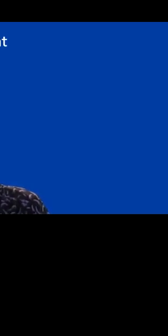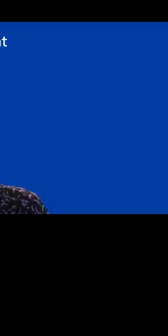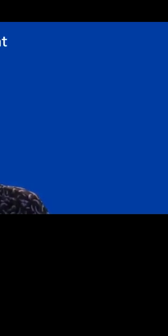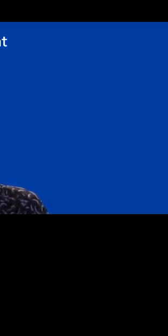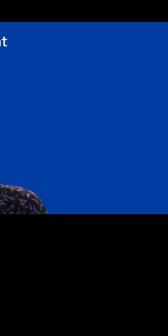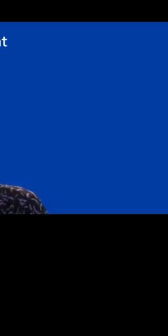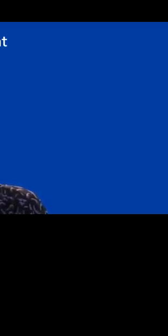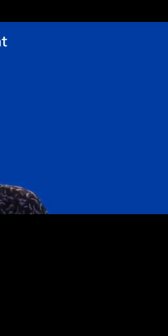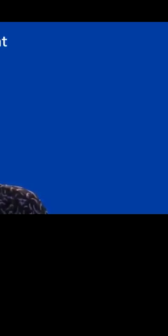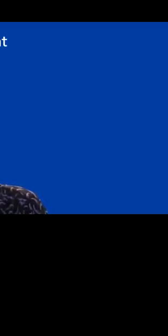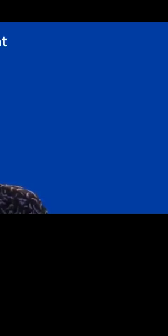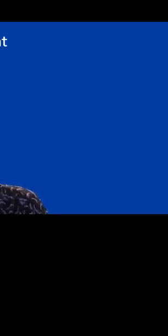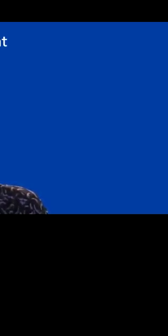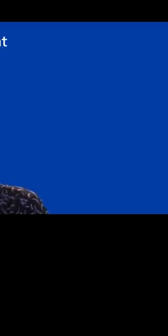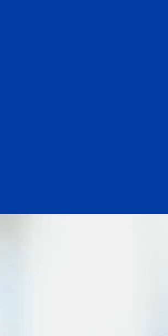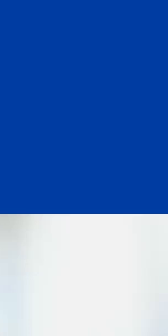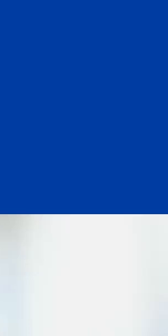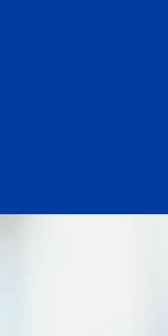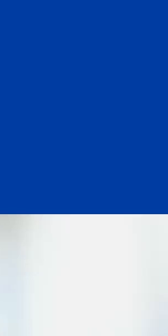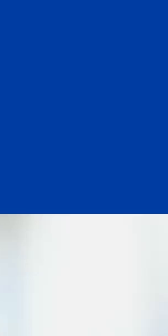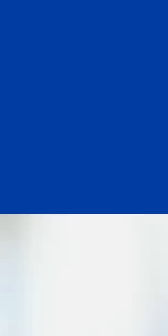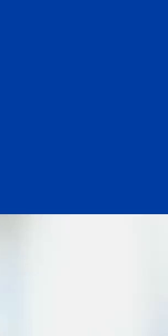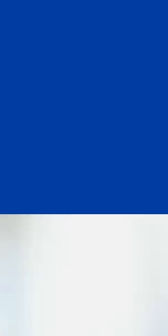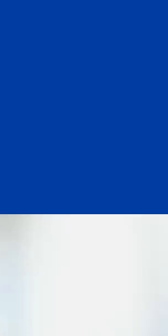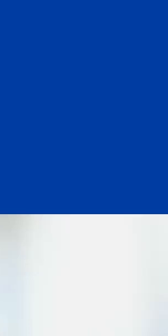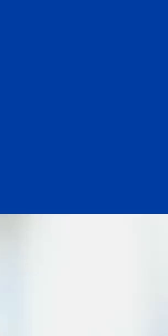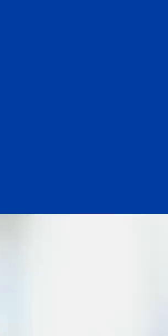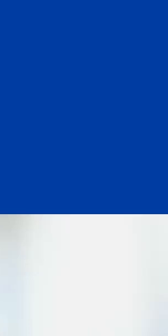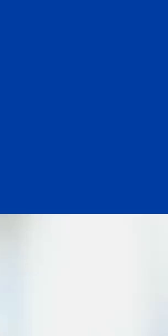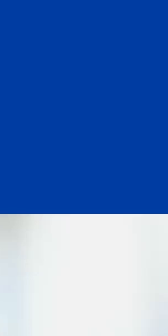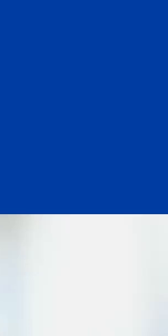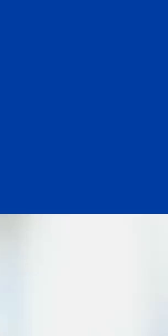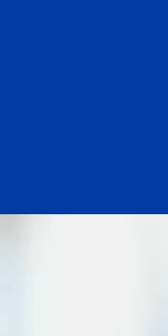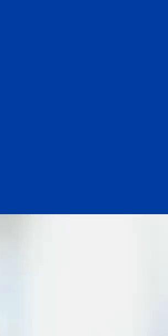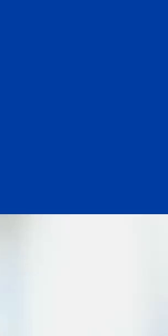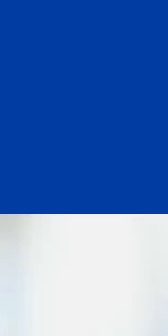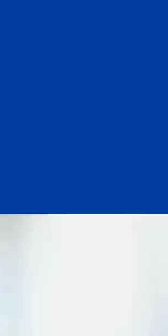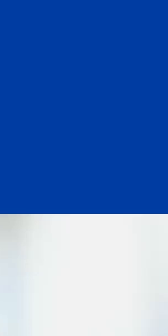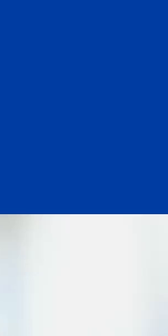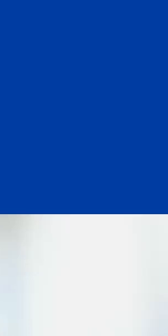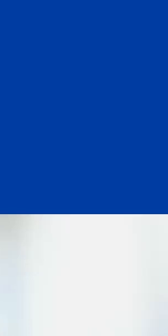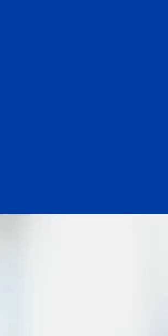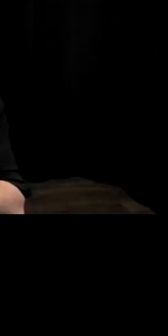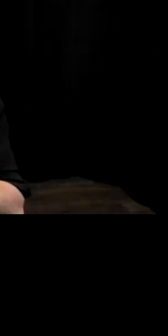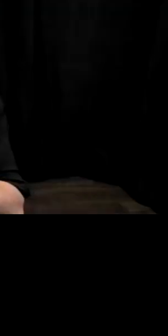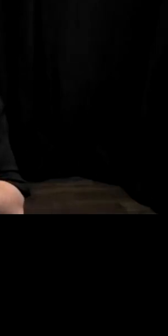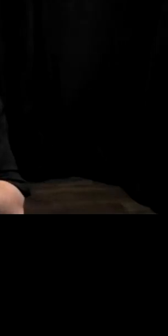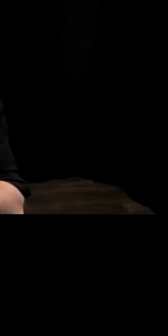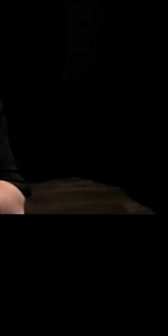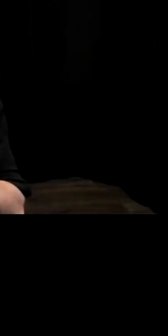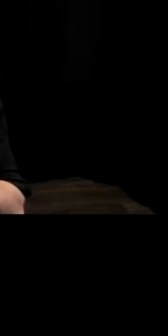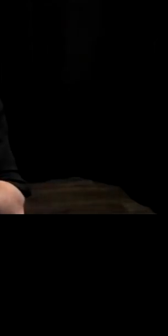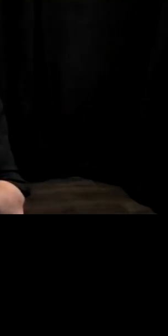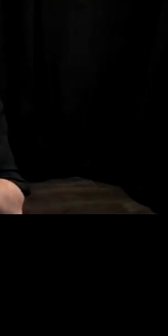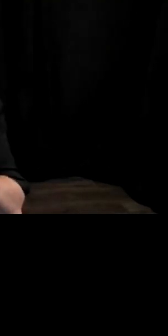So we've had some changes in our bylaws. And so during this segment, the committee will